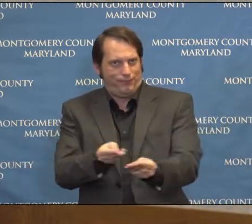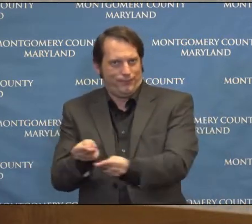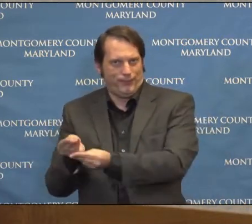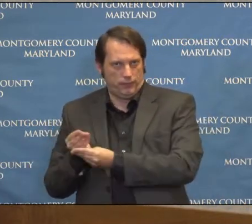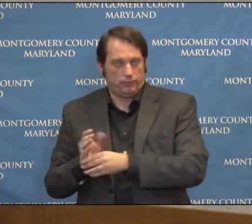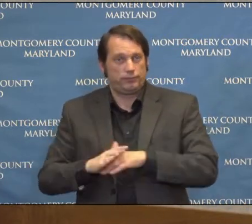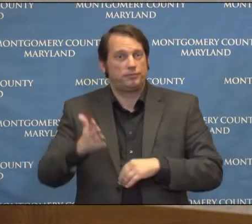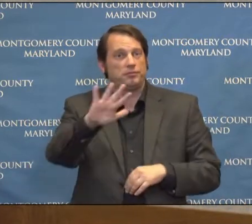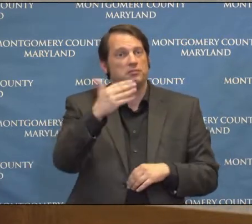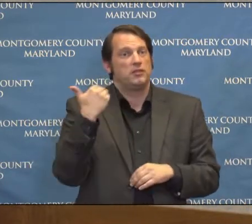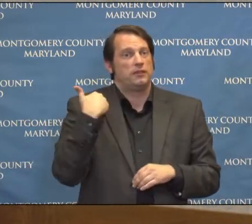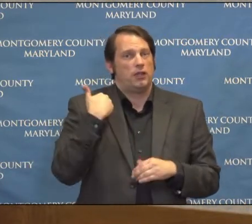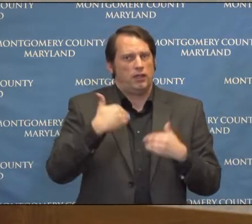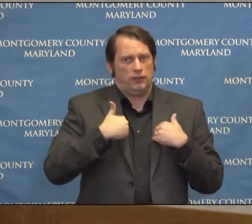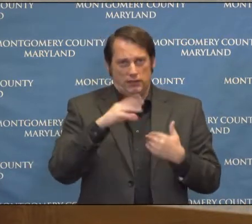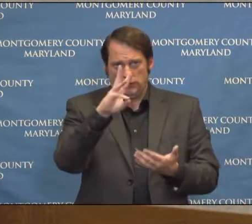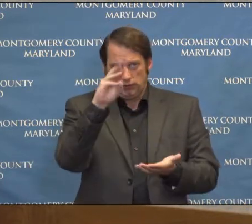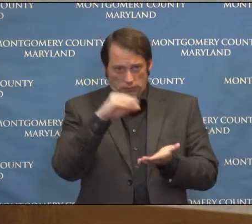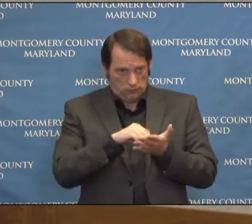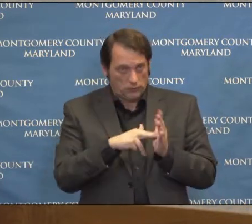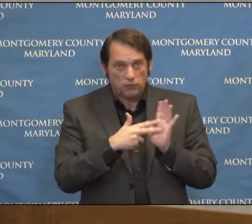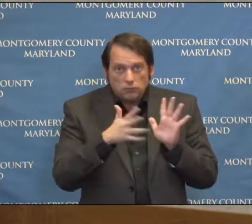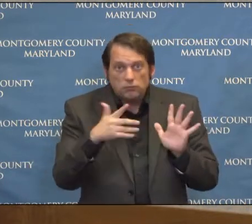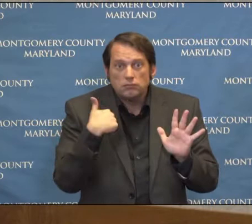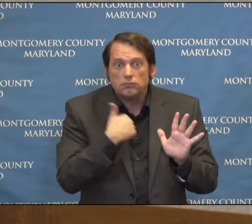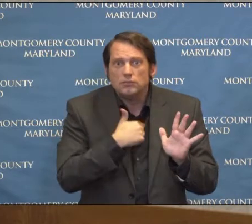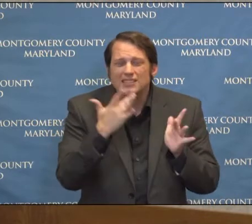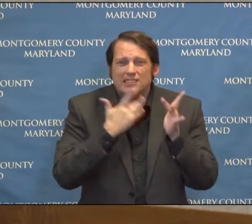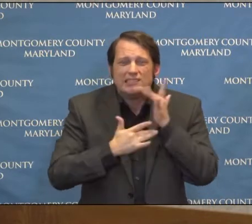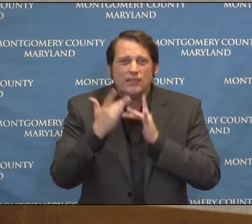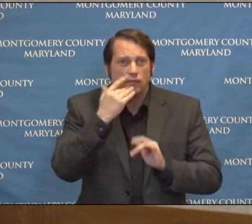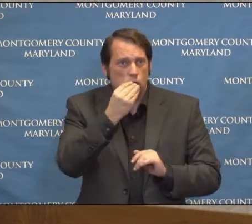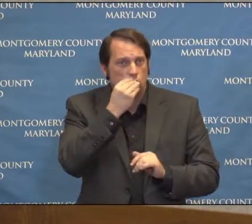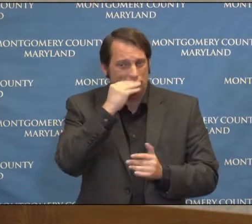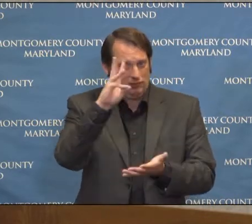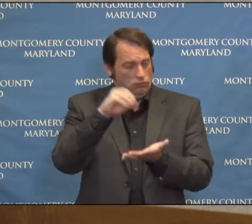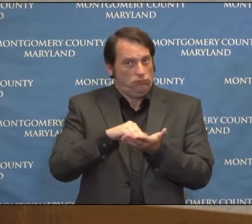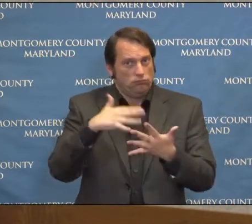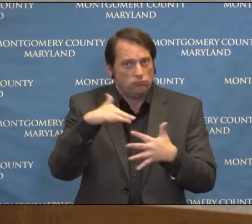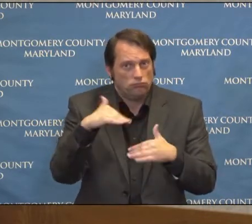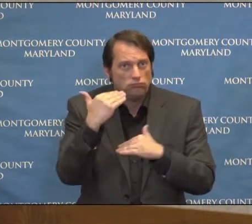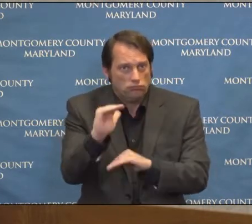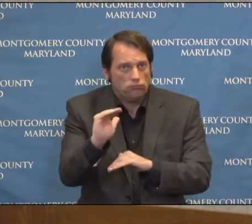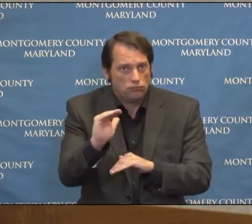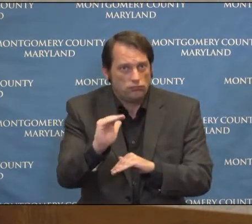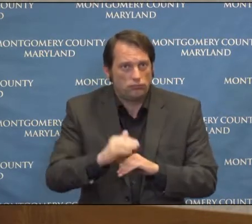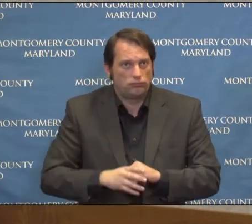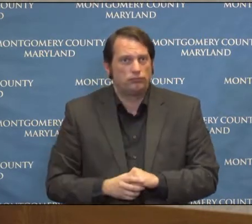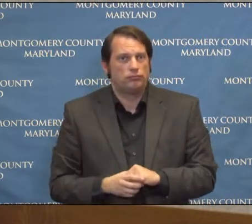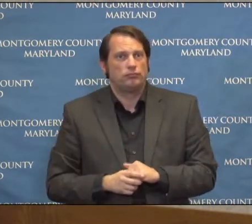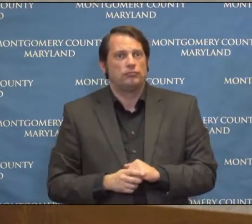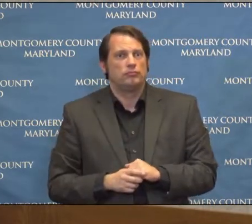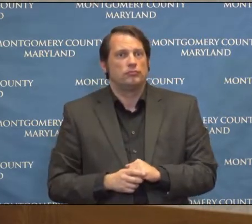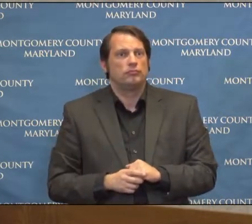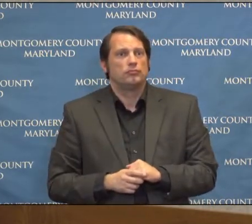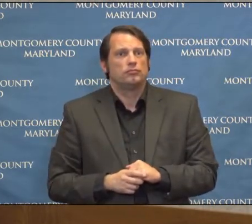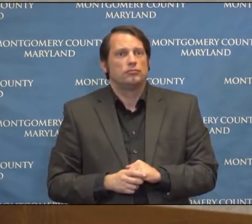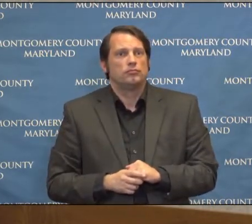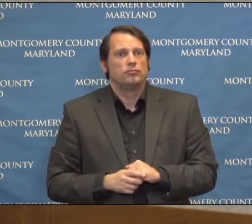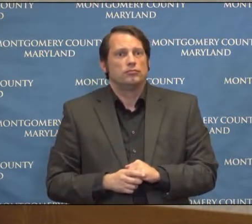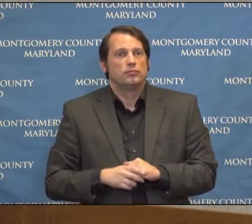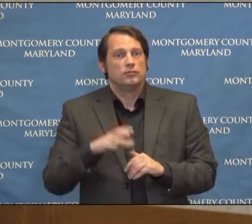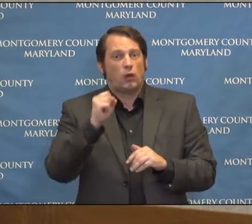in Montgomery County. So for years prior to this crisis, we've been steadily building a strong network of over 70 food assistance